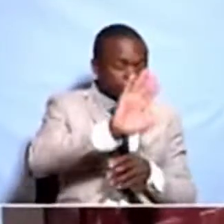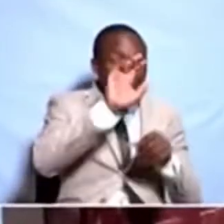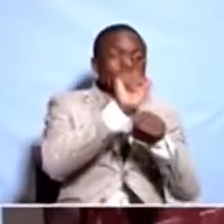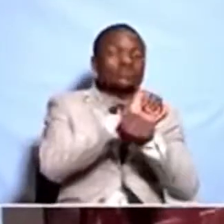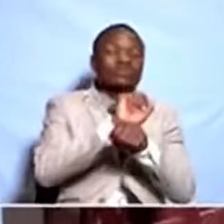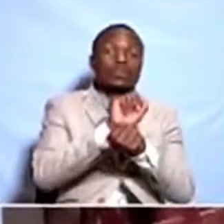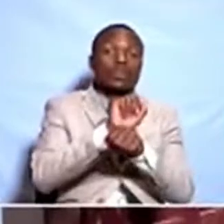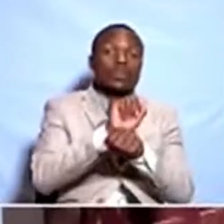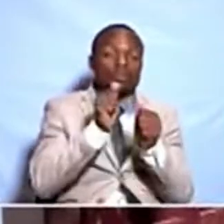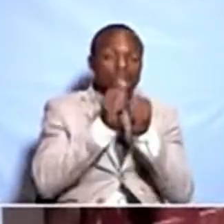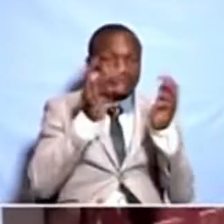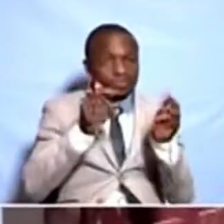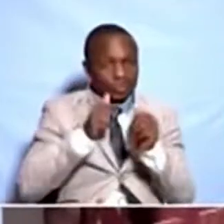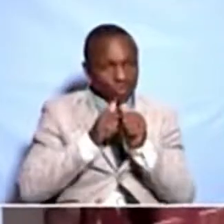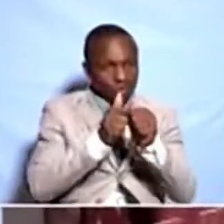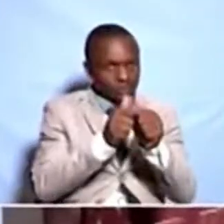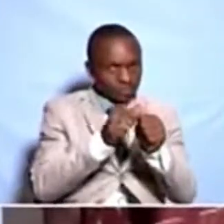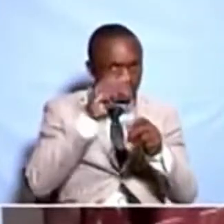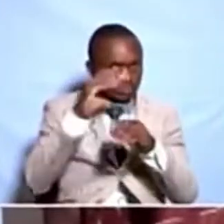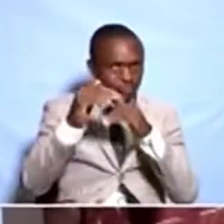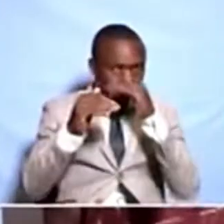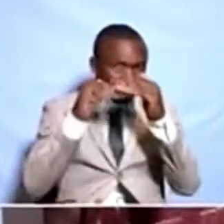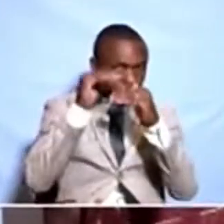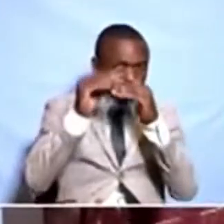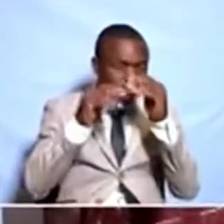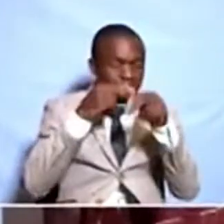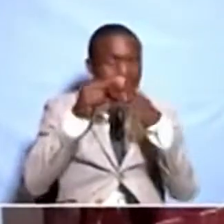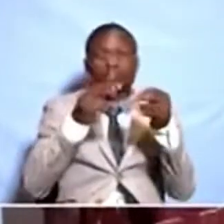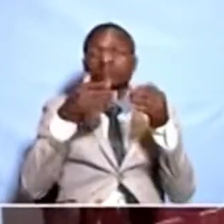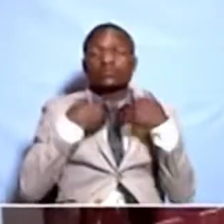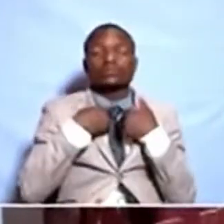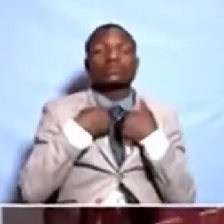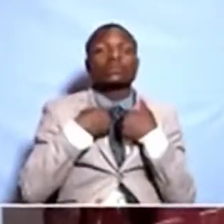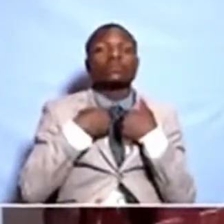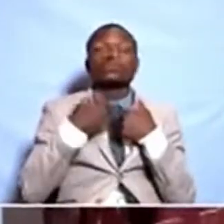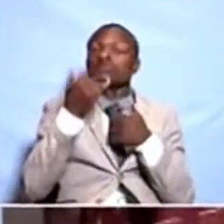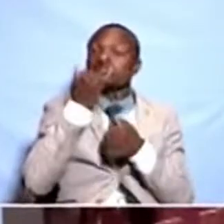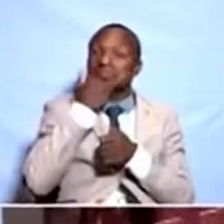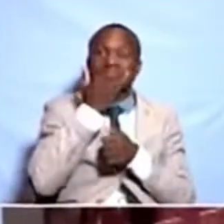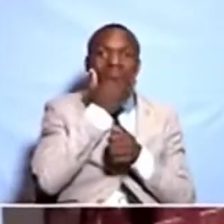following the procedure. So we have a lot of criminal activities